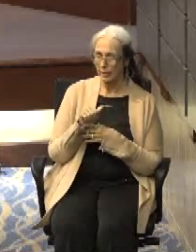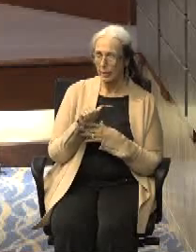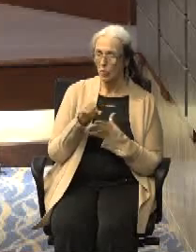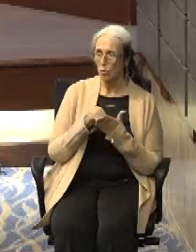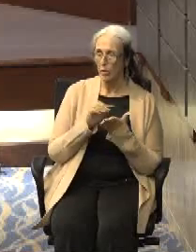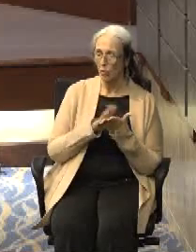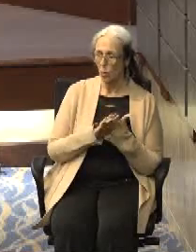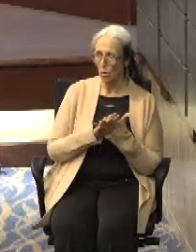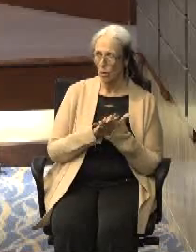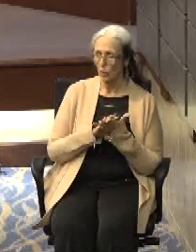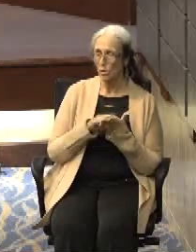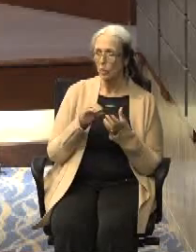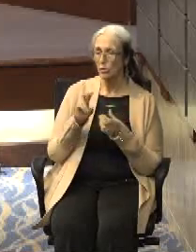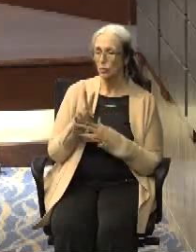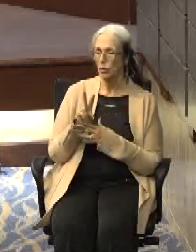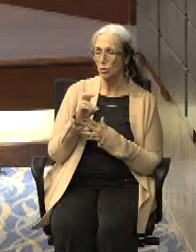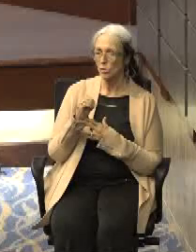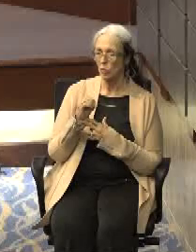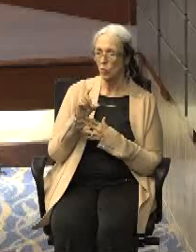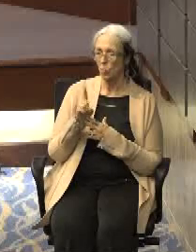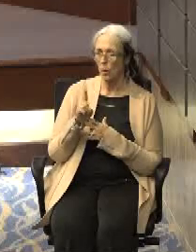recorded in instrument number